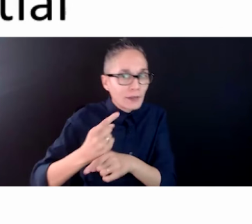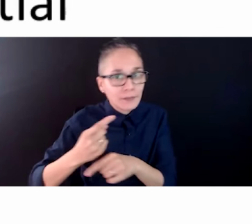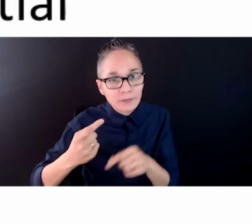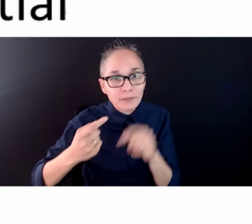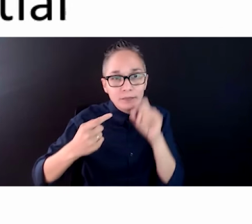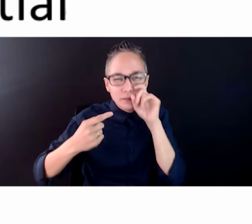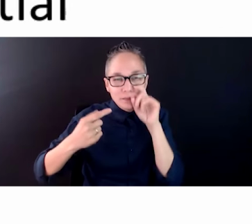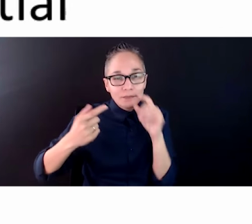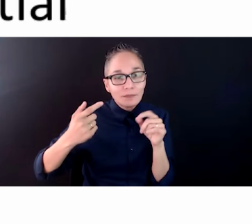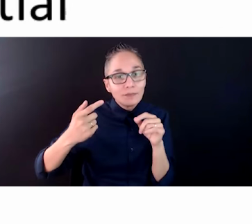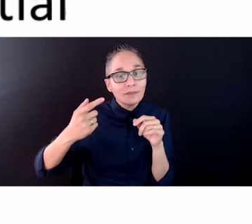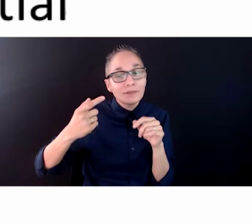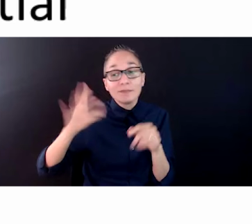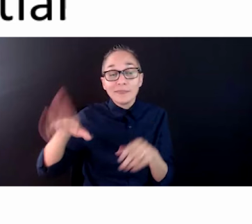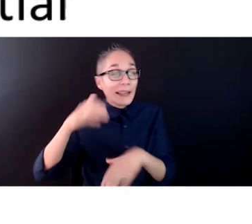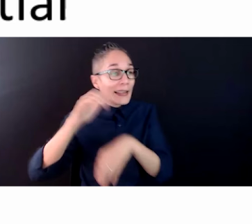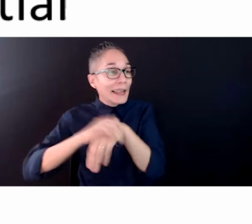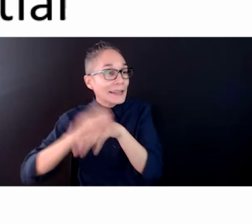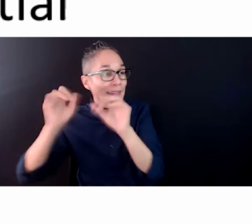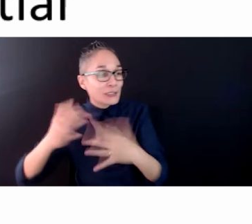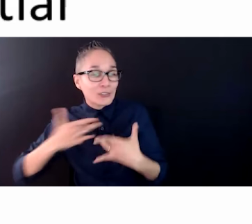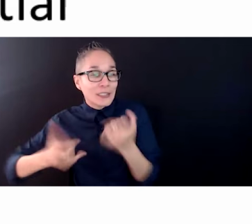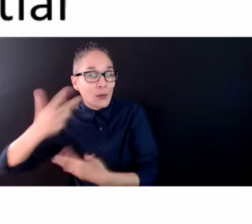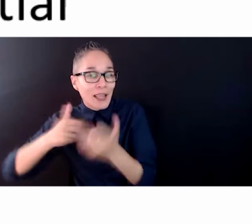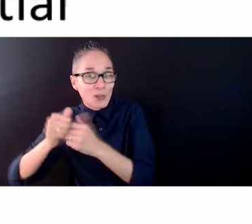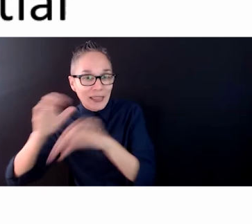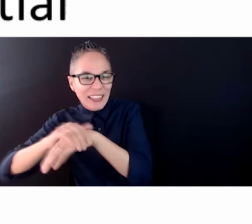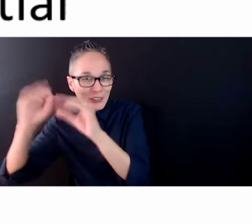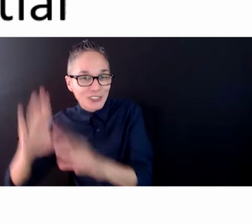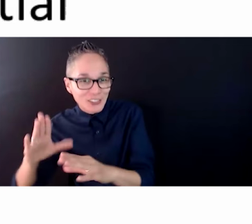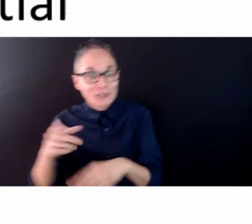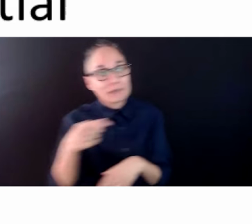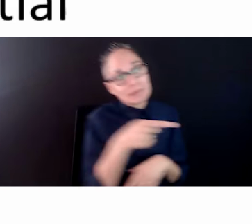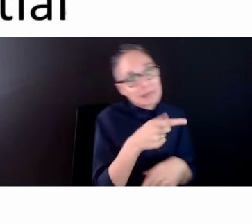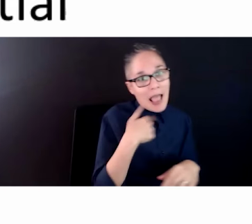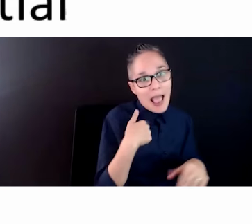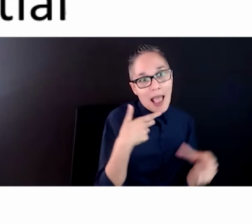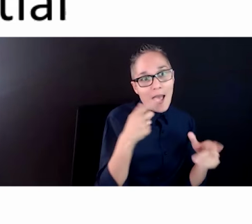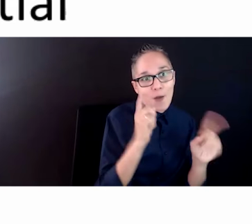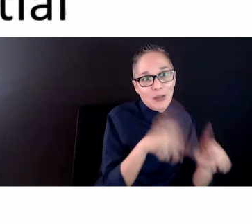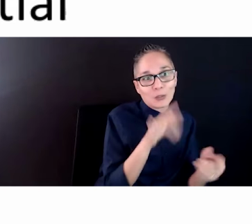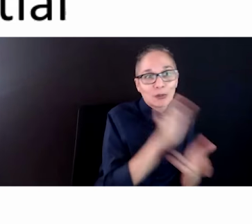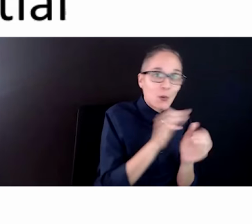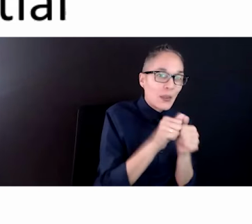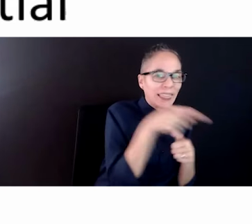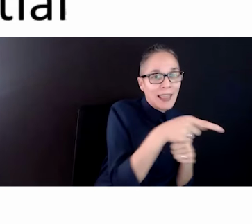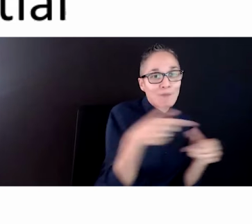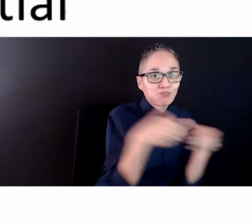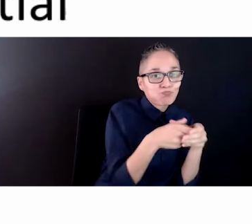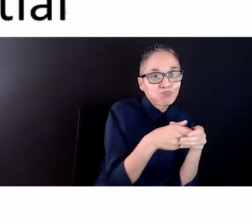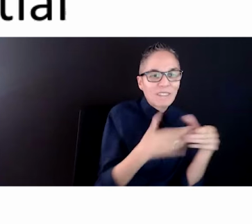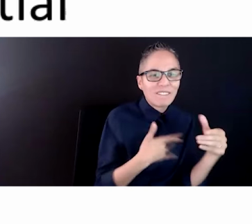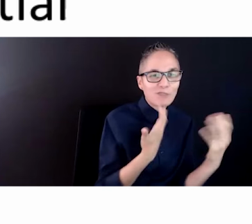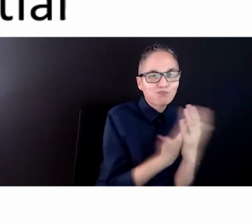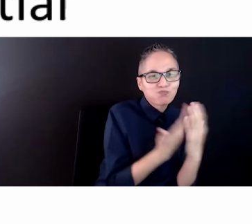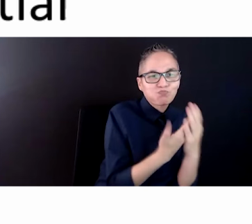easier. yeah, it's easier. English people tend to hang out with English people. Like, that these are the people I went to school with. They're the people that I know, that, I